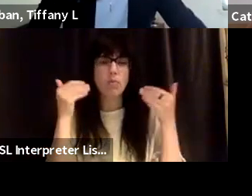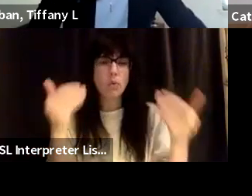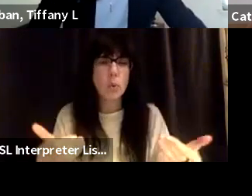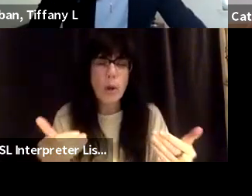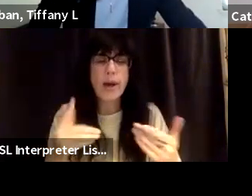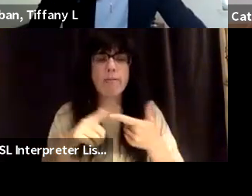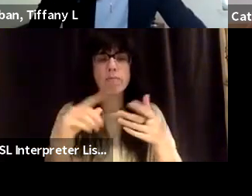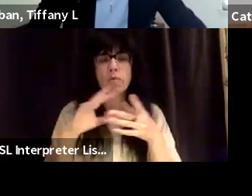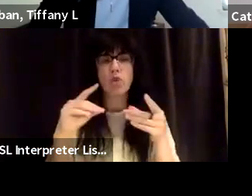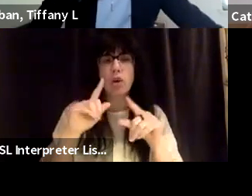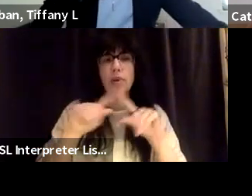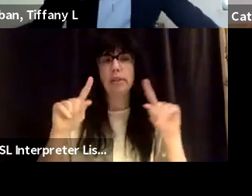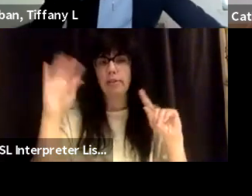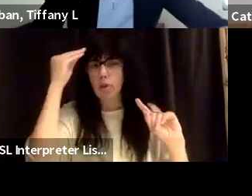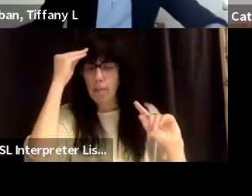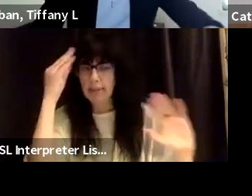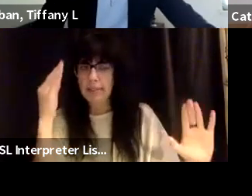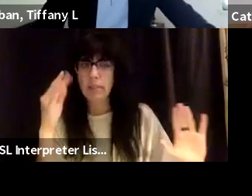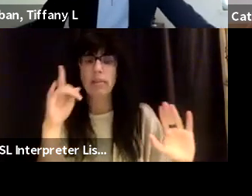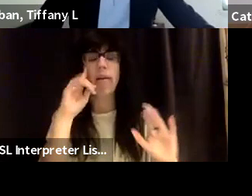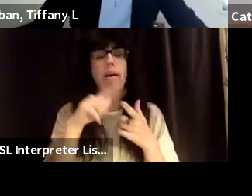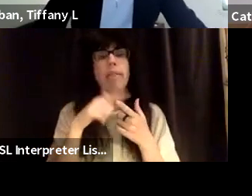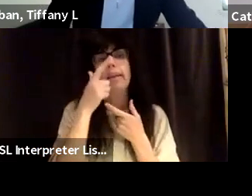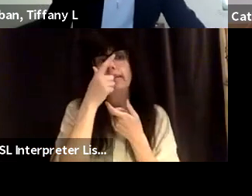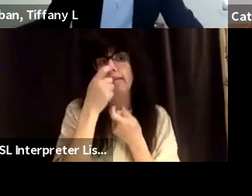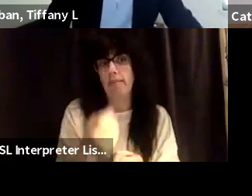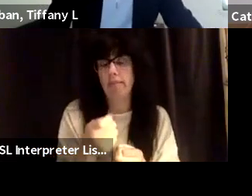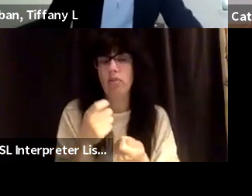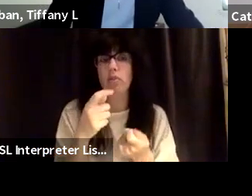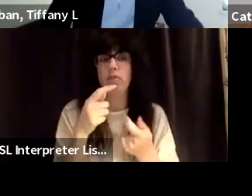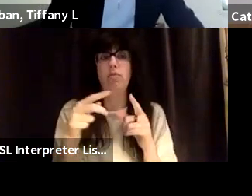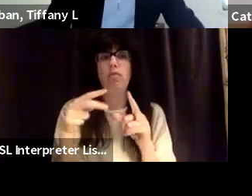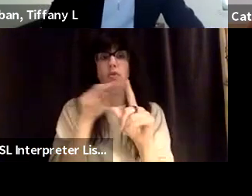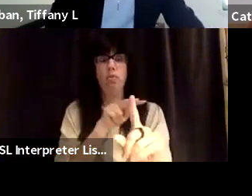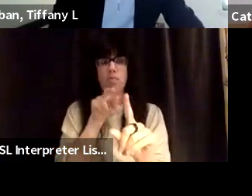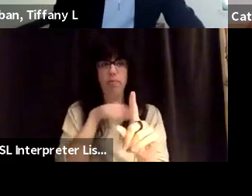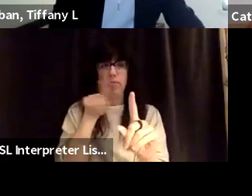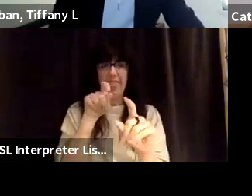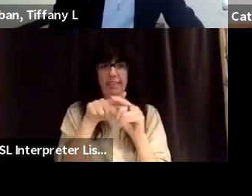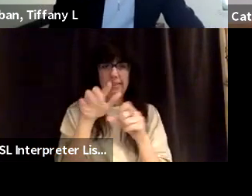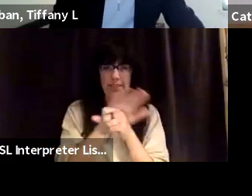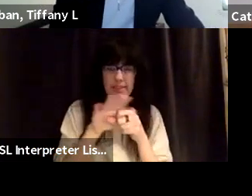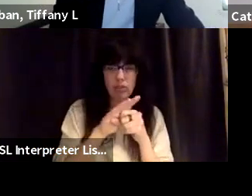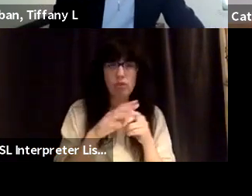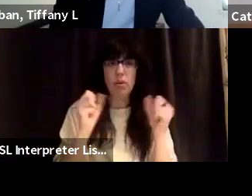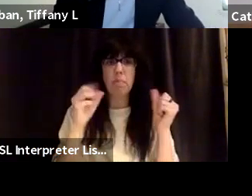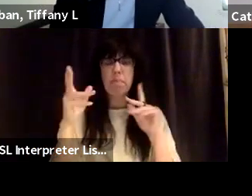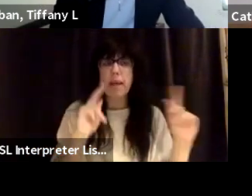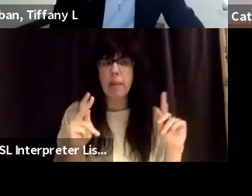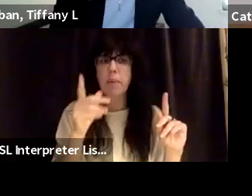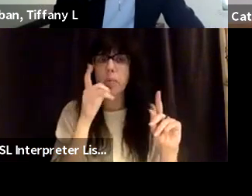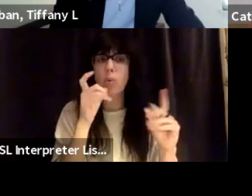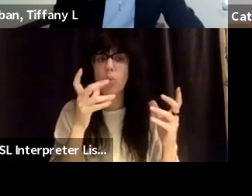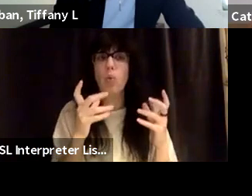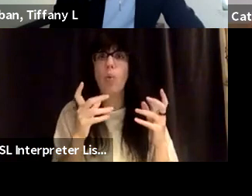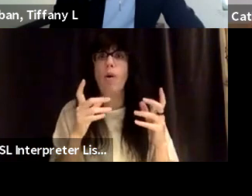the different opinions. And I think it's very interesting from an objective perspective about this district to have so many different people who want to do